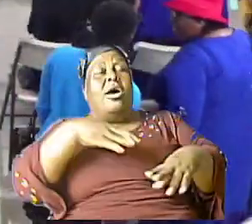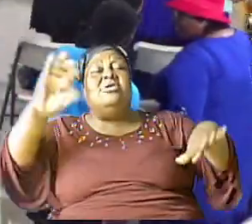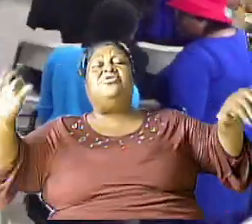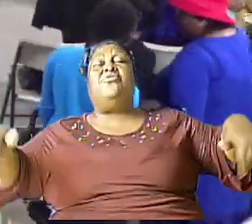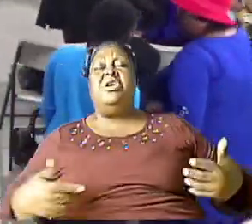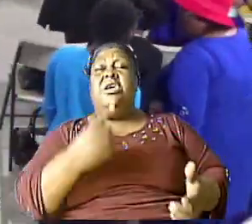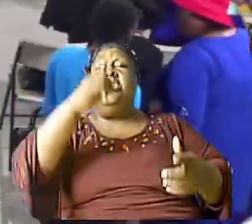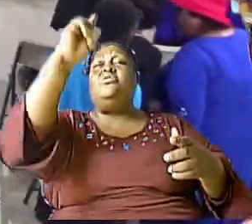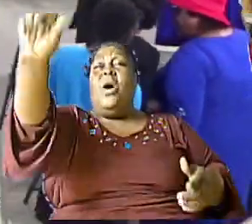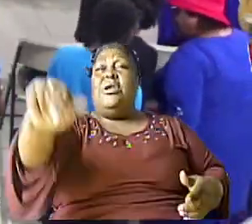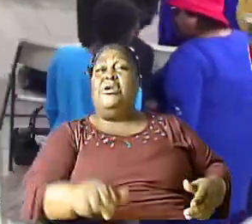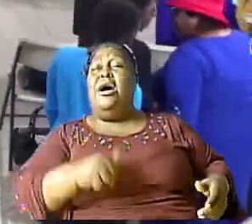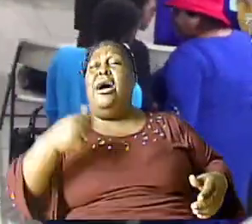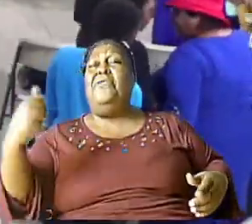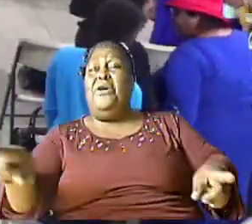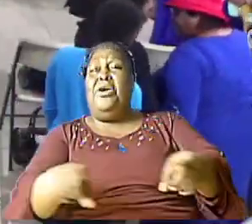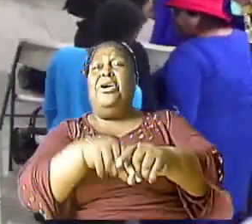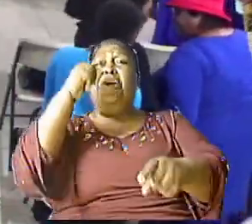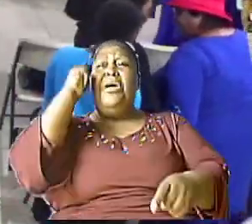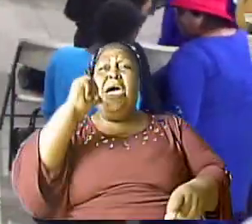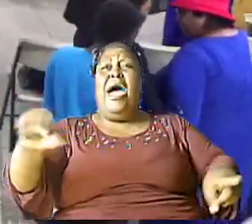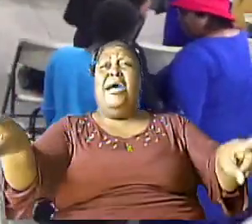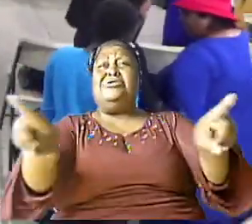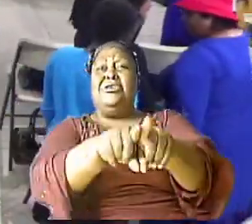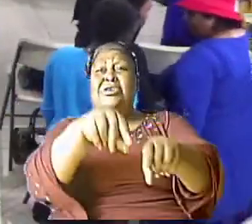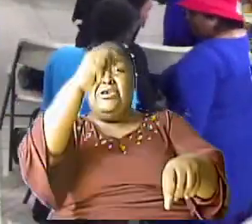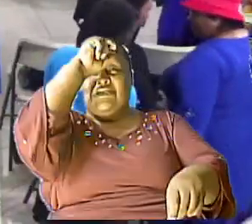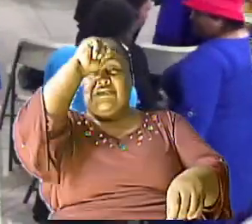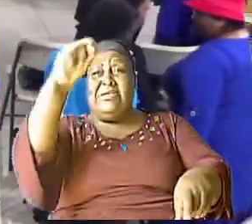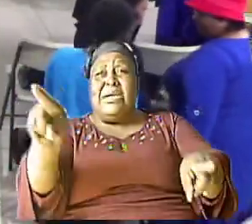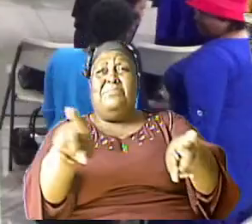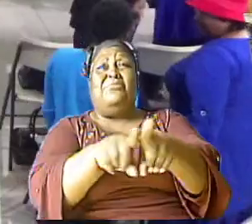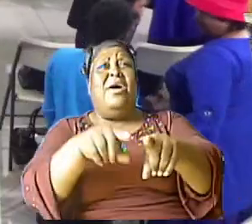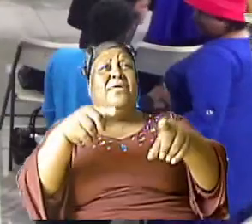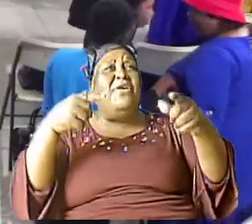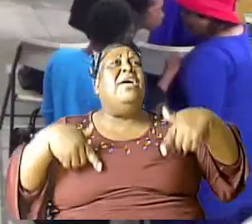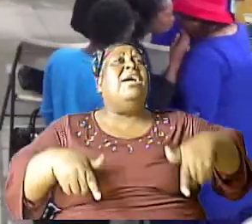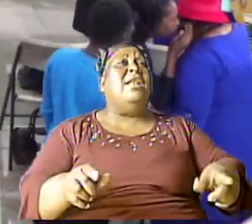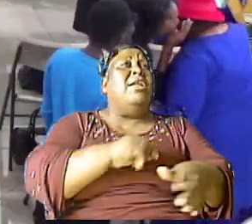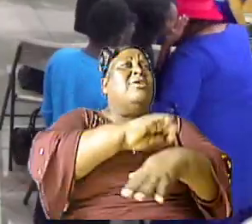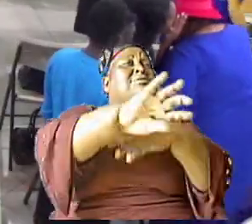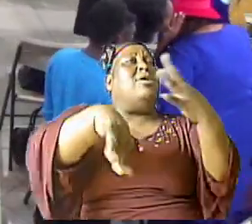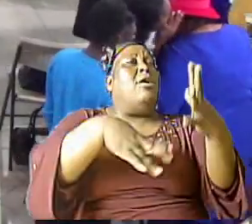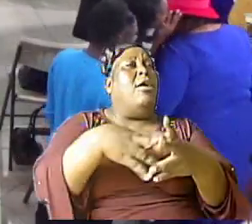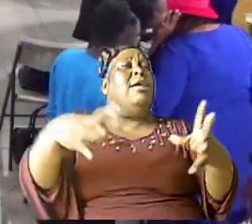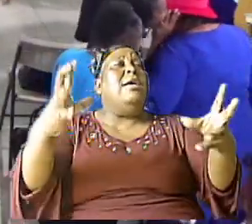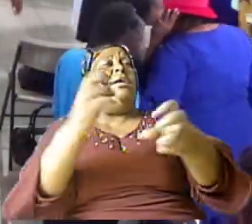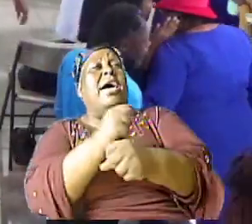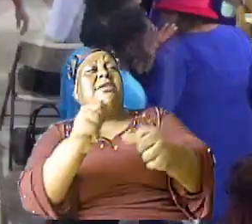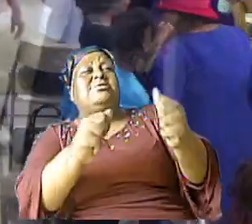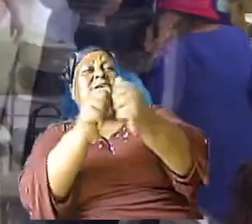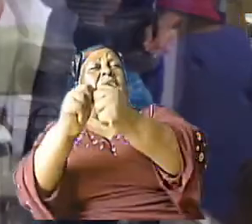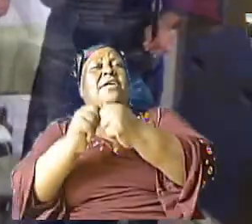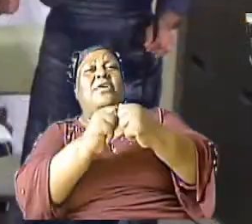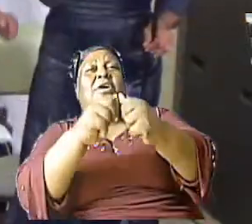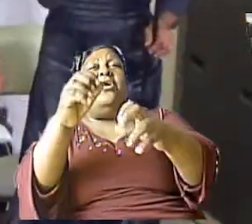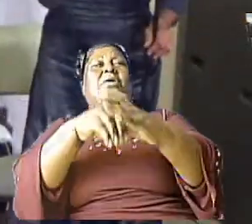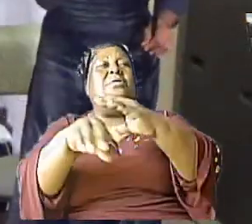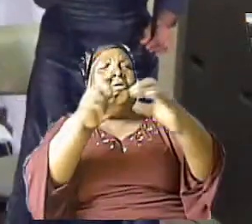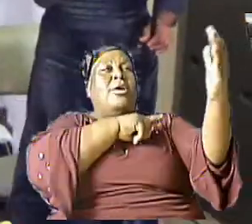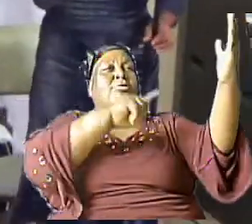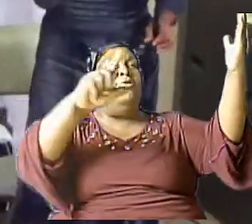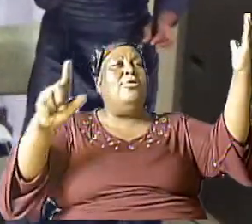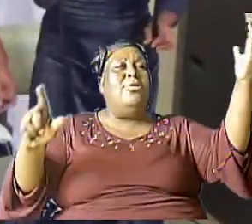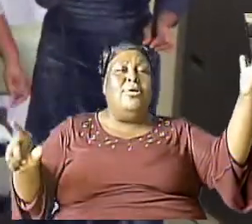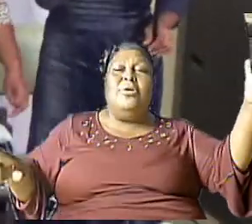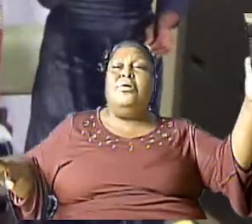Lord. Let us please one another. Yes. As sisters and brothers, let us all. Get together